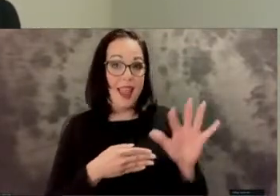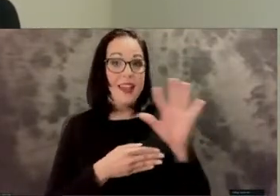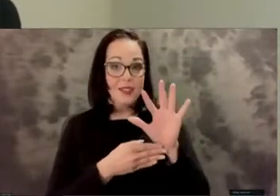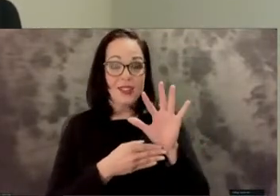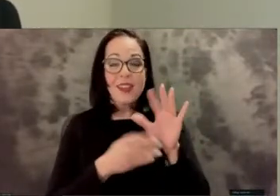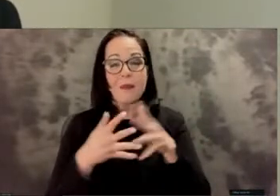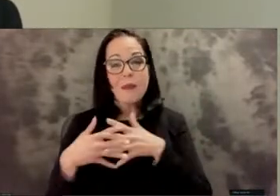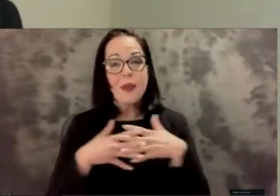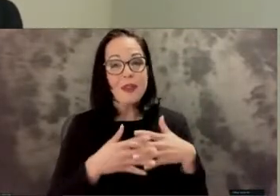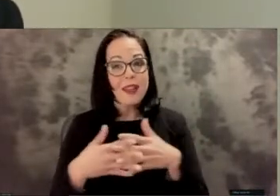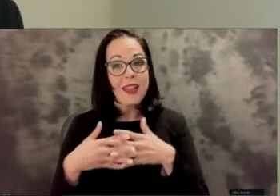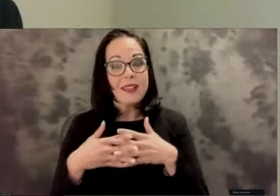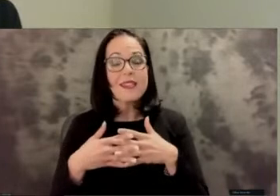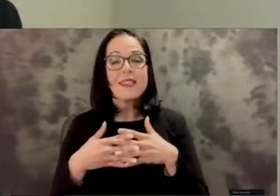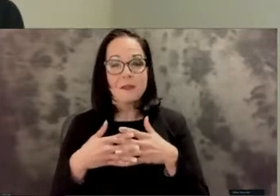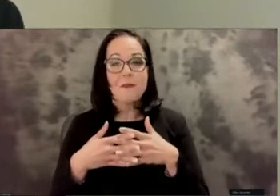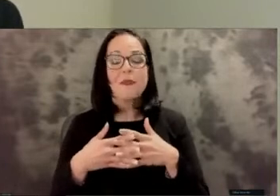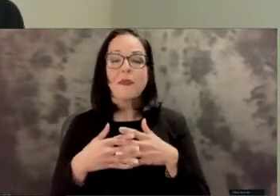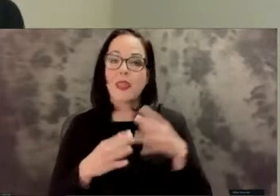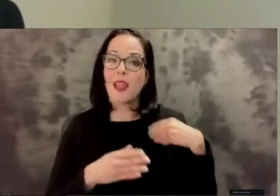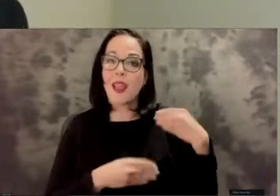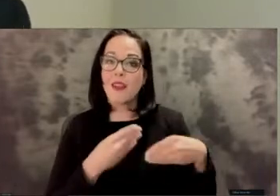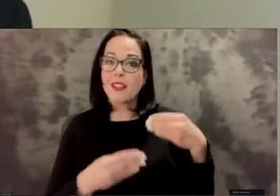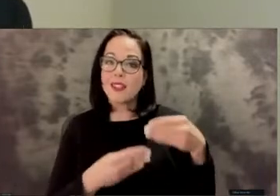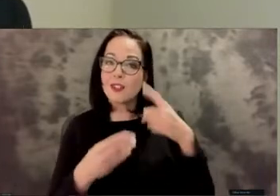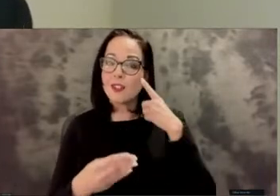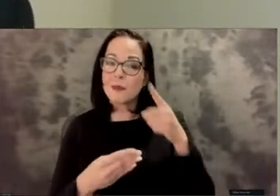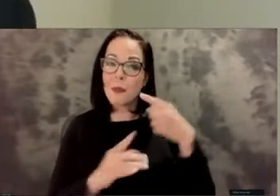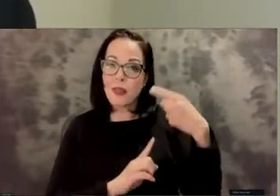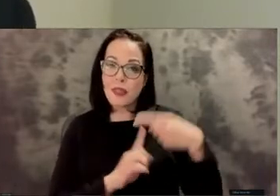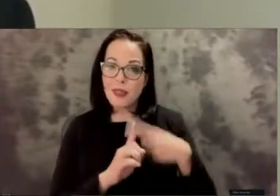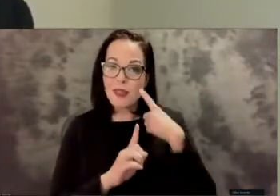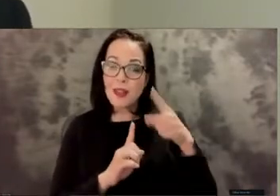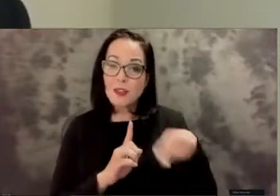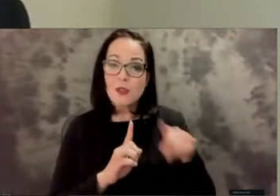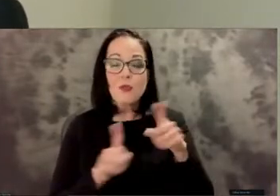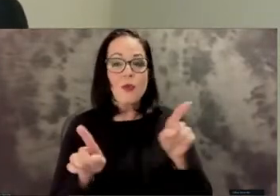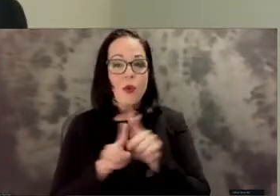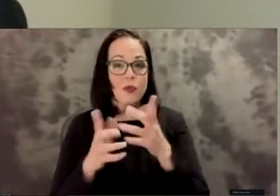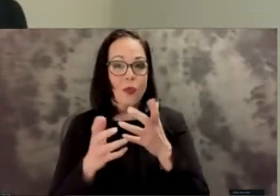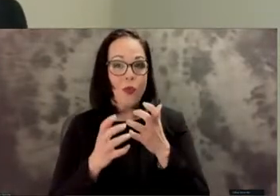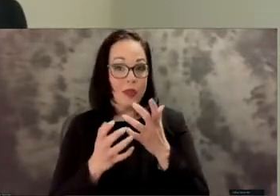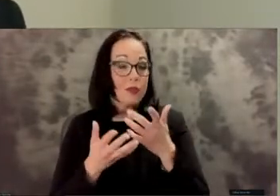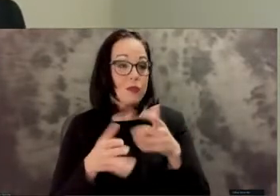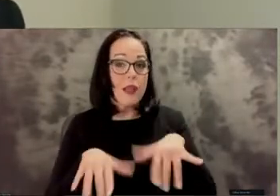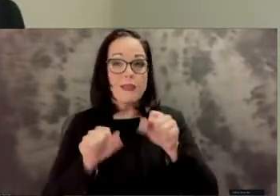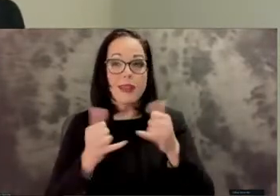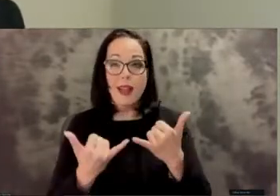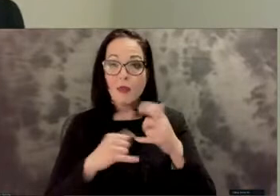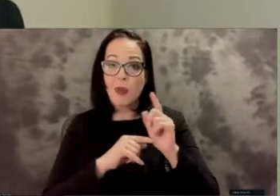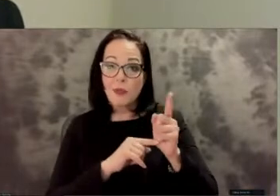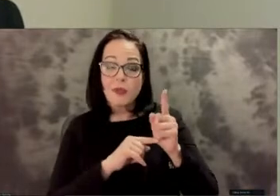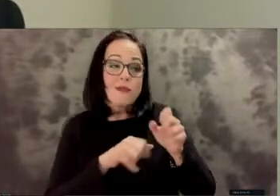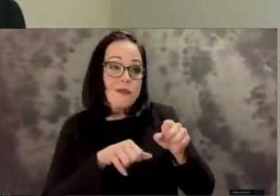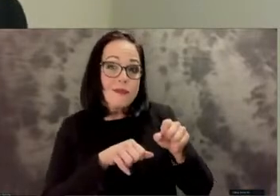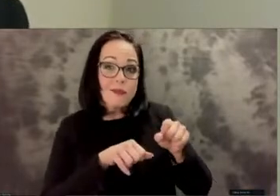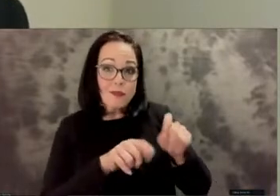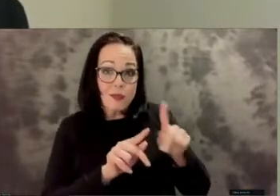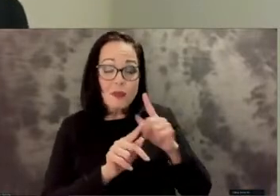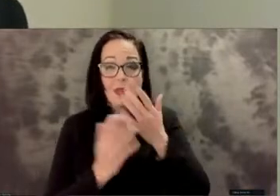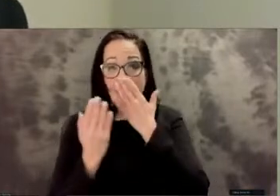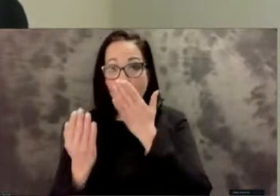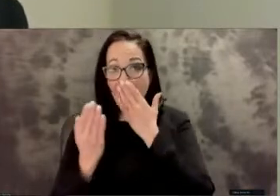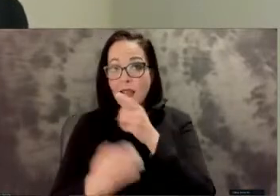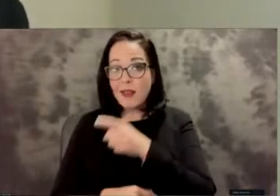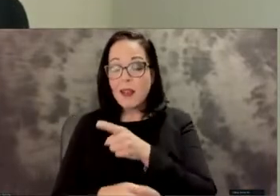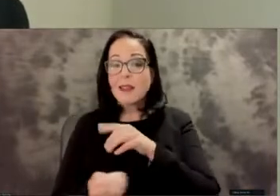and Pacific Islander Heritage Month. I also want to take this opportunity to thank Dr. Min Wen,